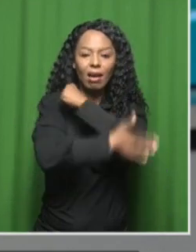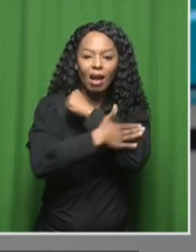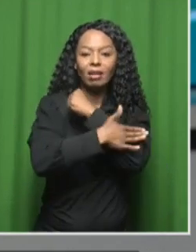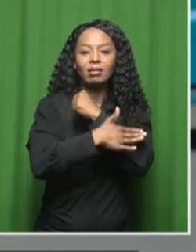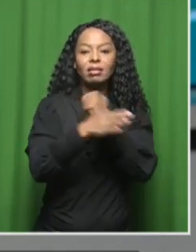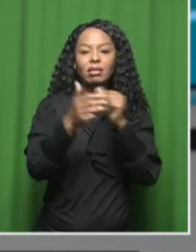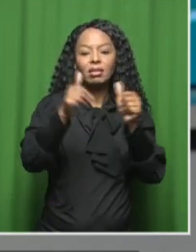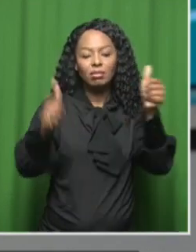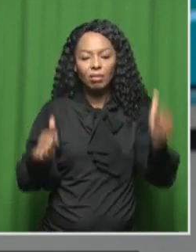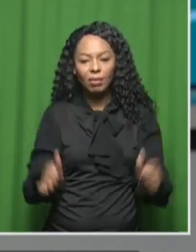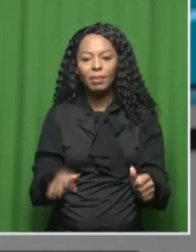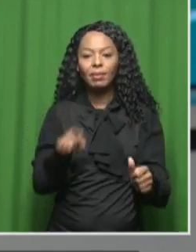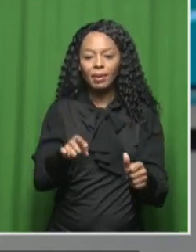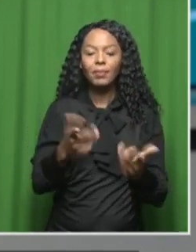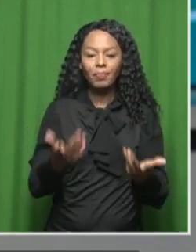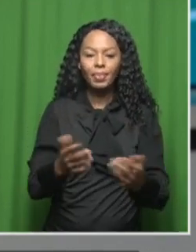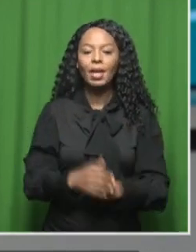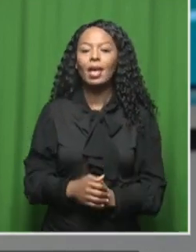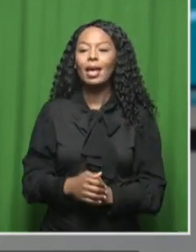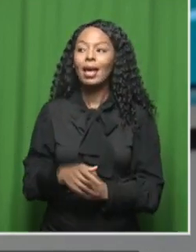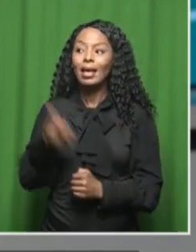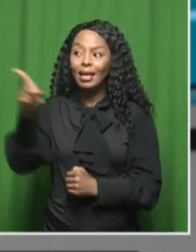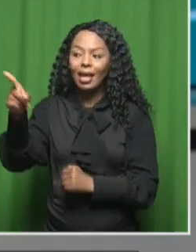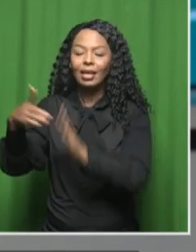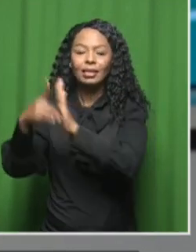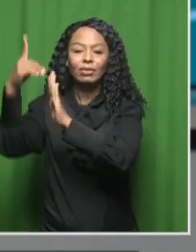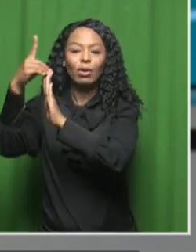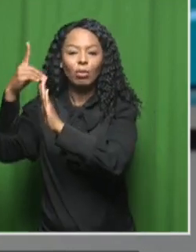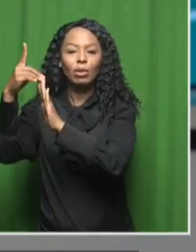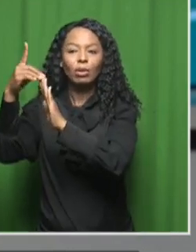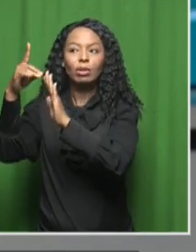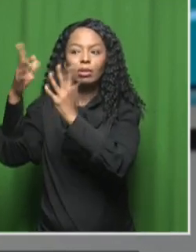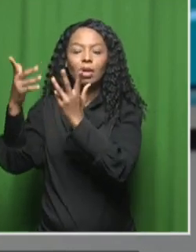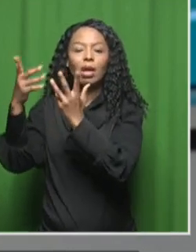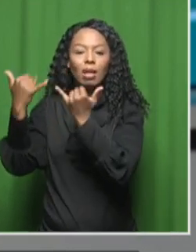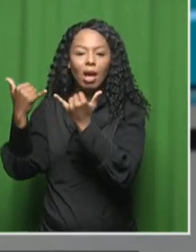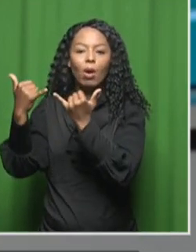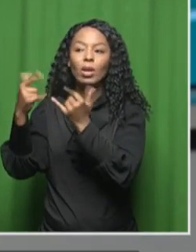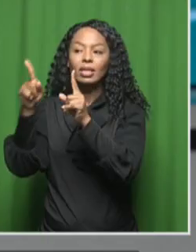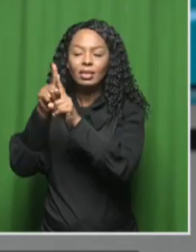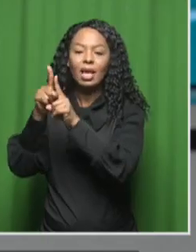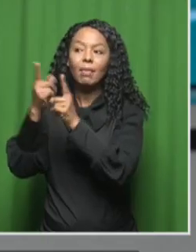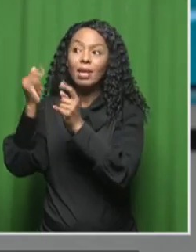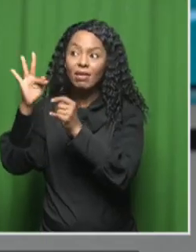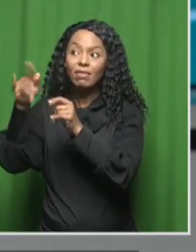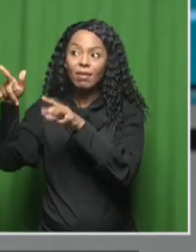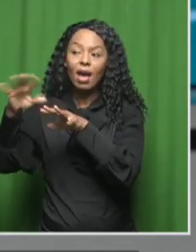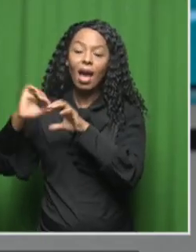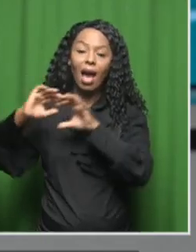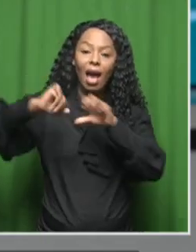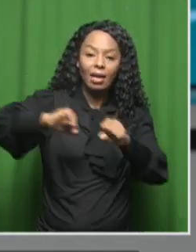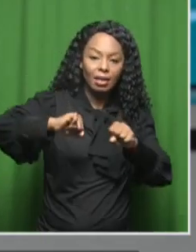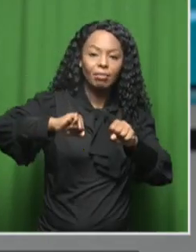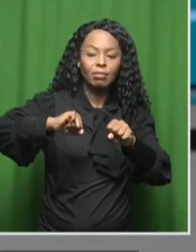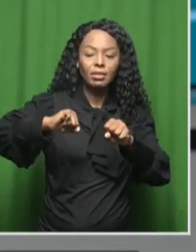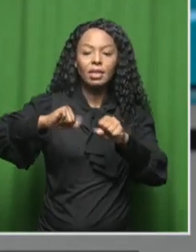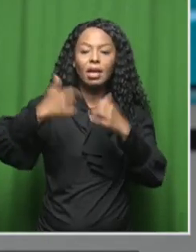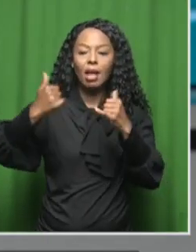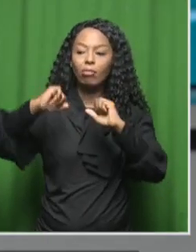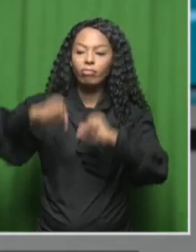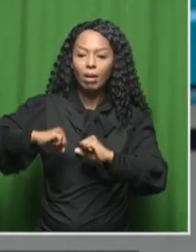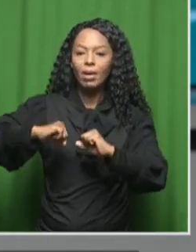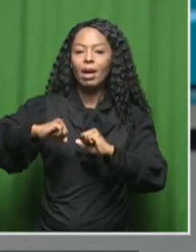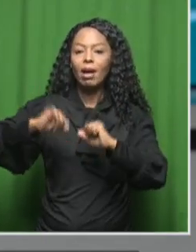of financing the developing world to adapt to climate change, and in terms of financing the developing world to make